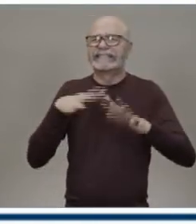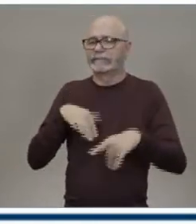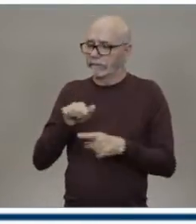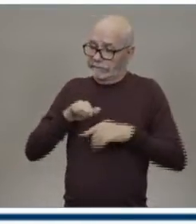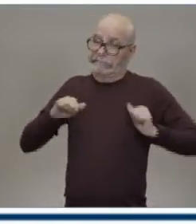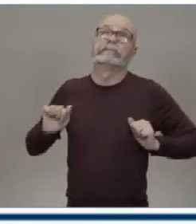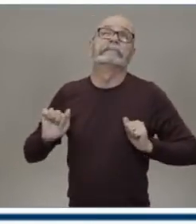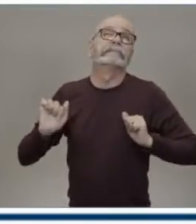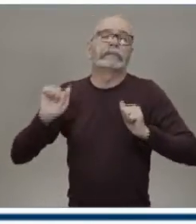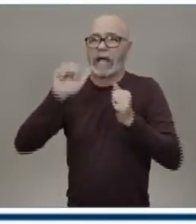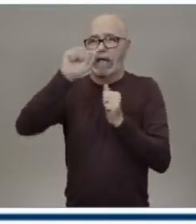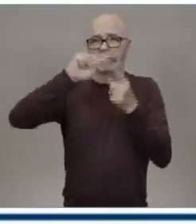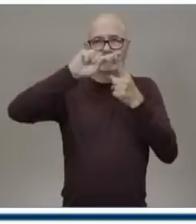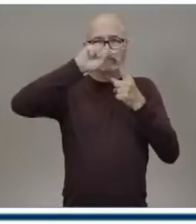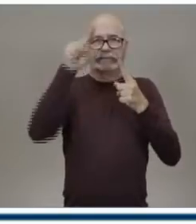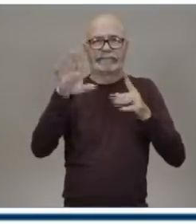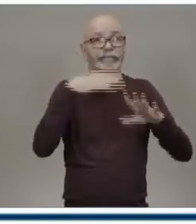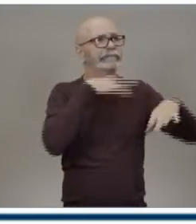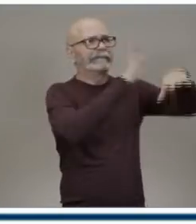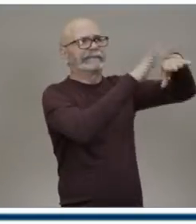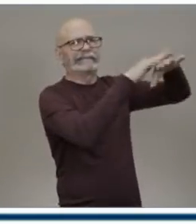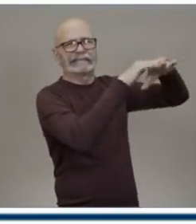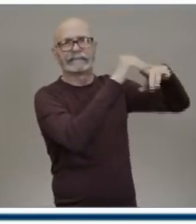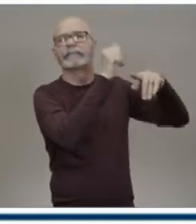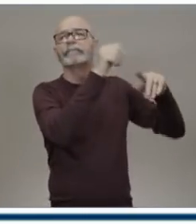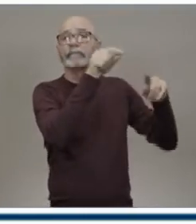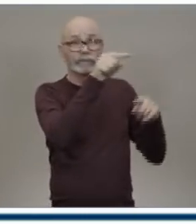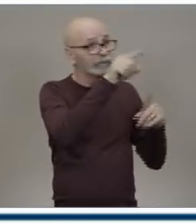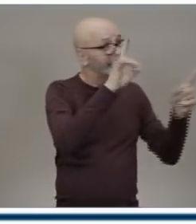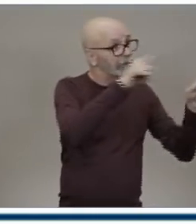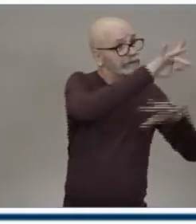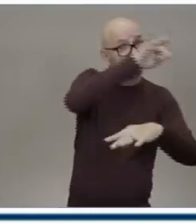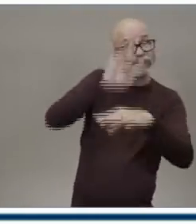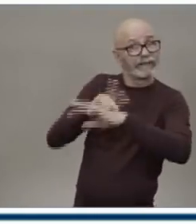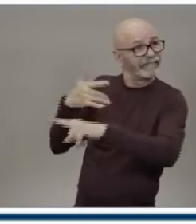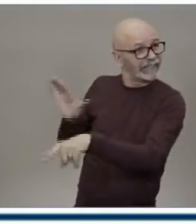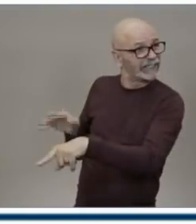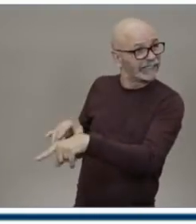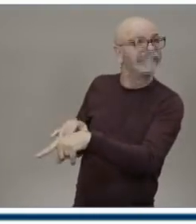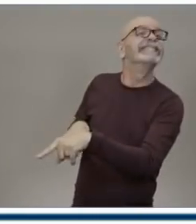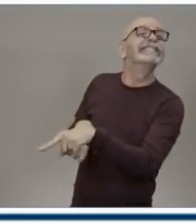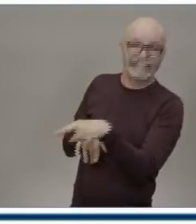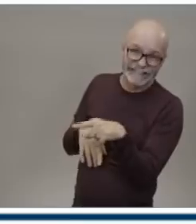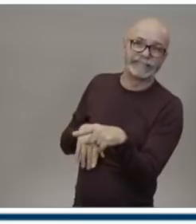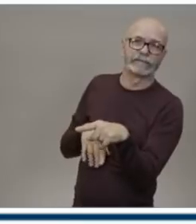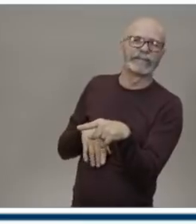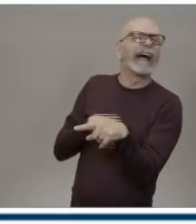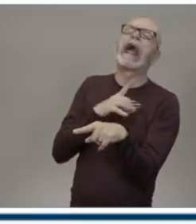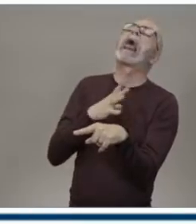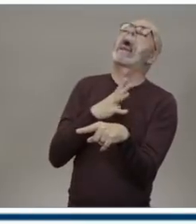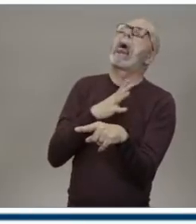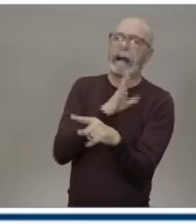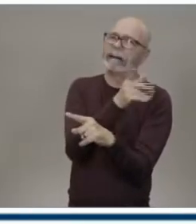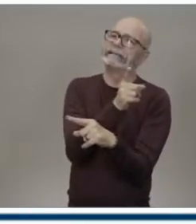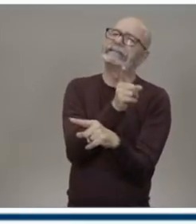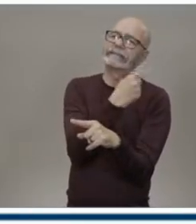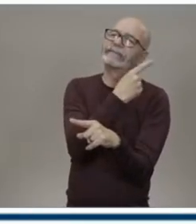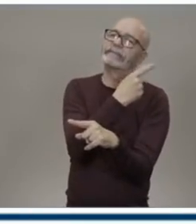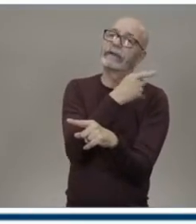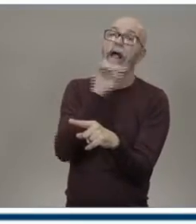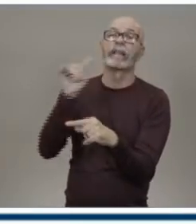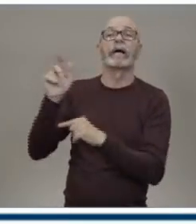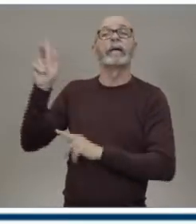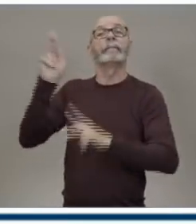at one of these businesses at the same time someone who's turned out to be positive. I just want to give a shout out to the entire business community in